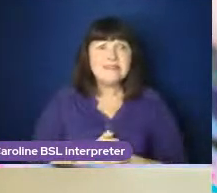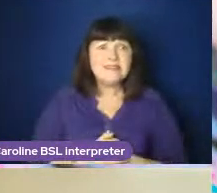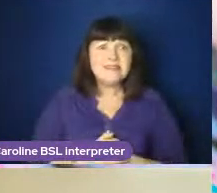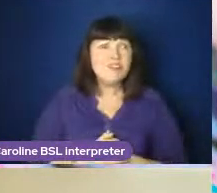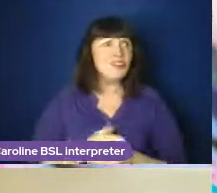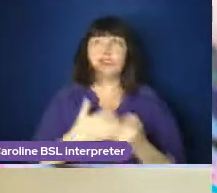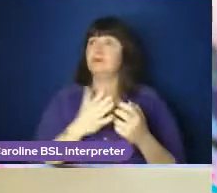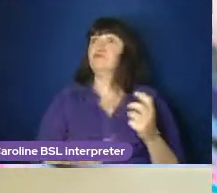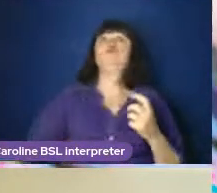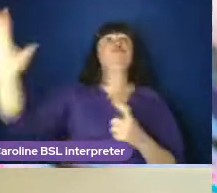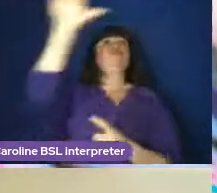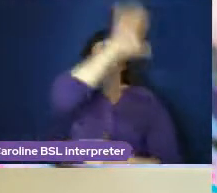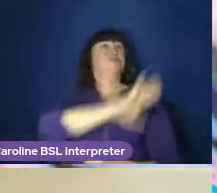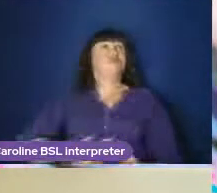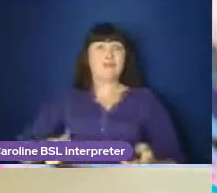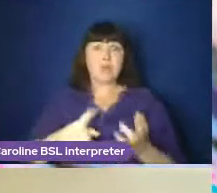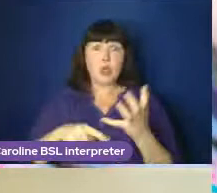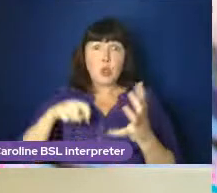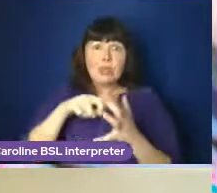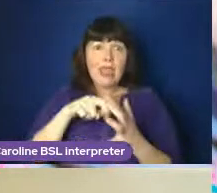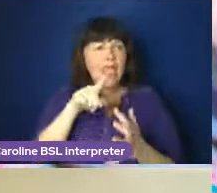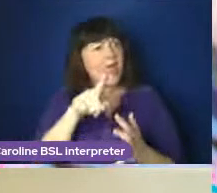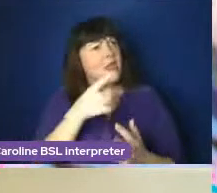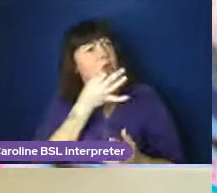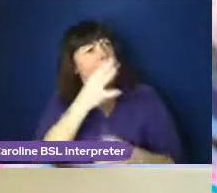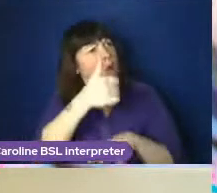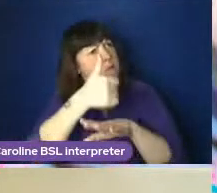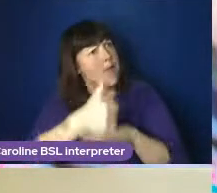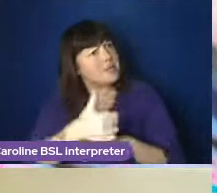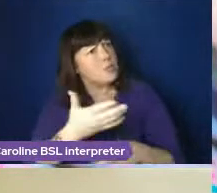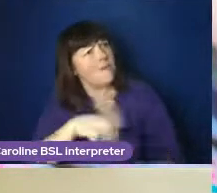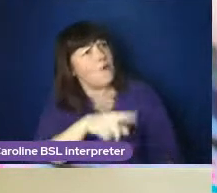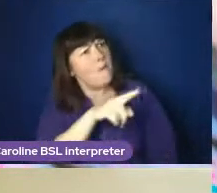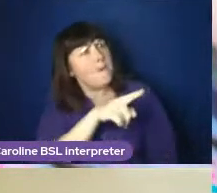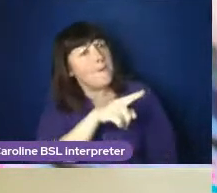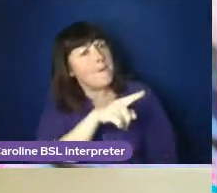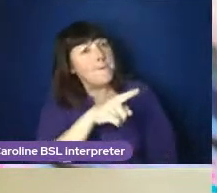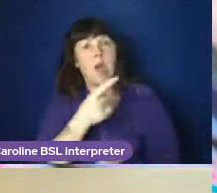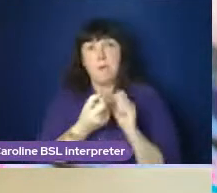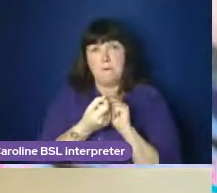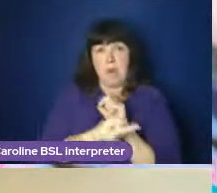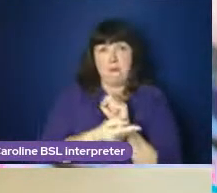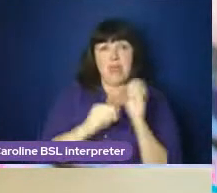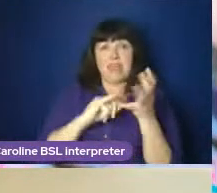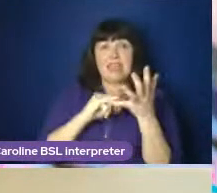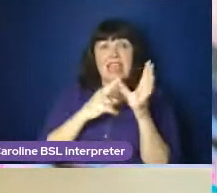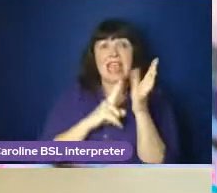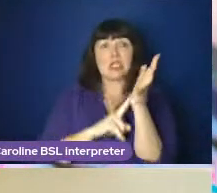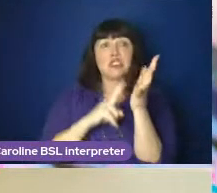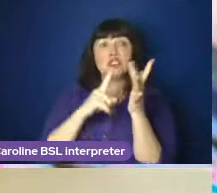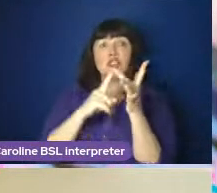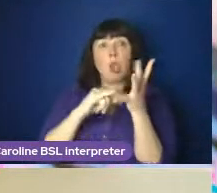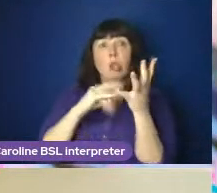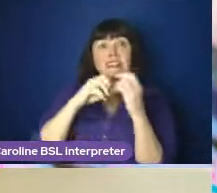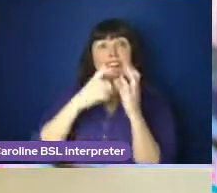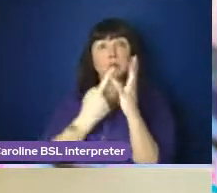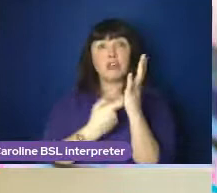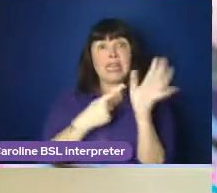all over the country. Whereabouts are you based? I'm near Salisbury. Oh, wow.